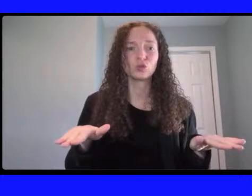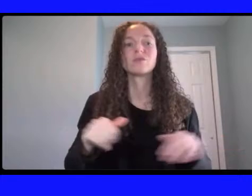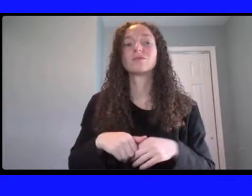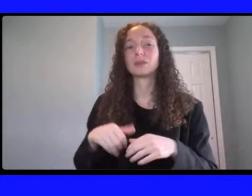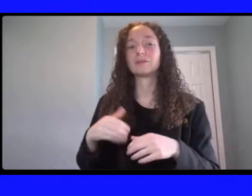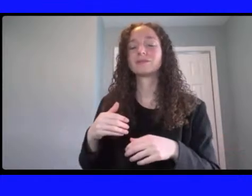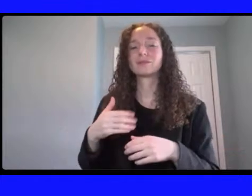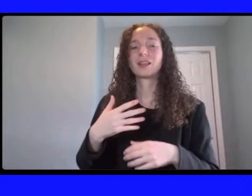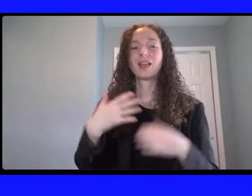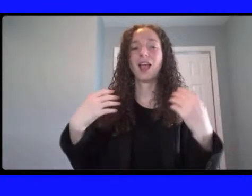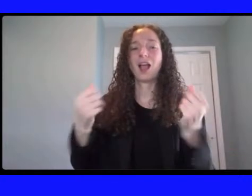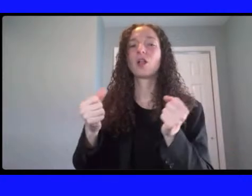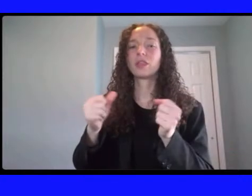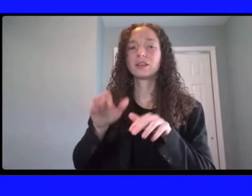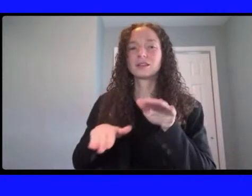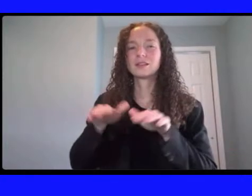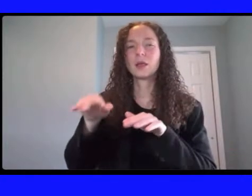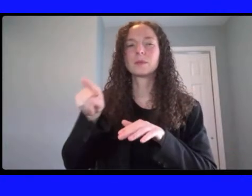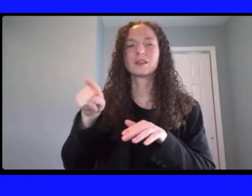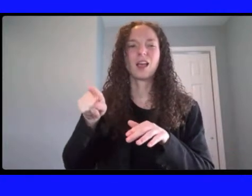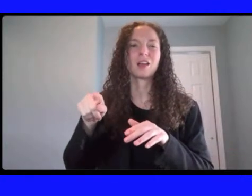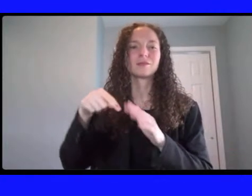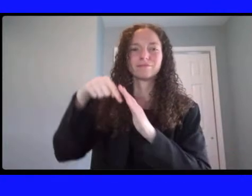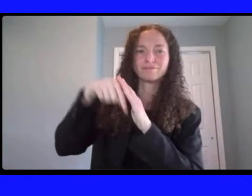care coordination. Next slide.